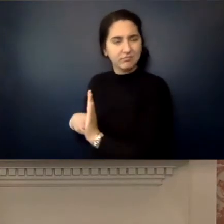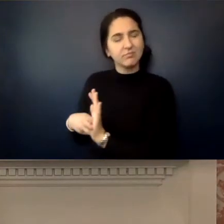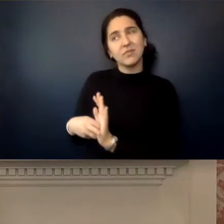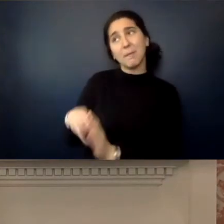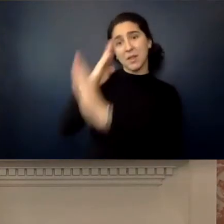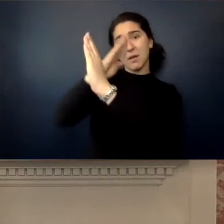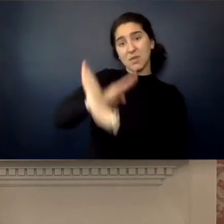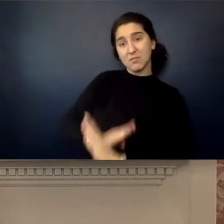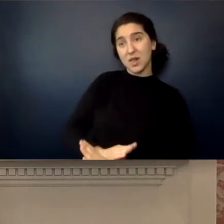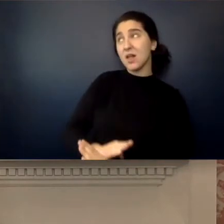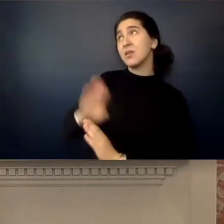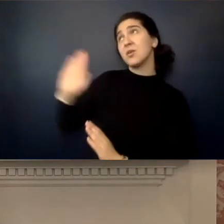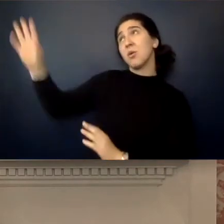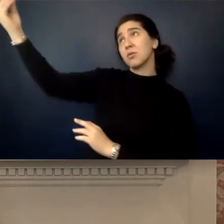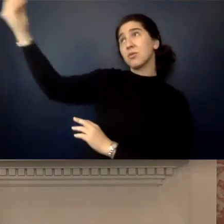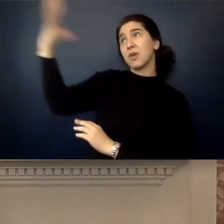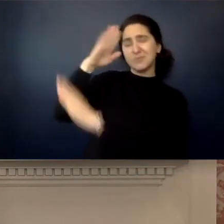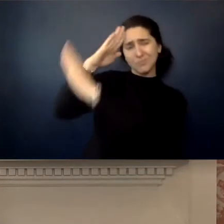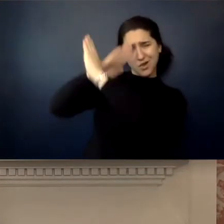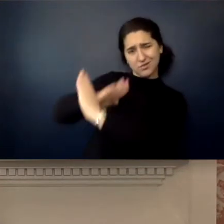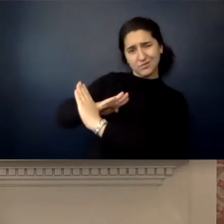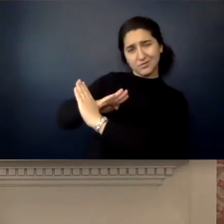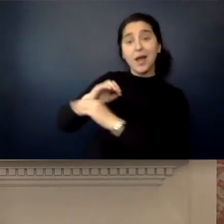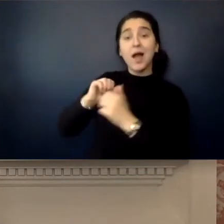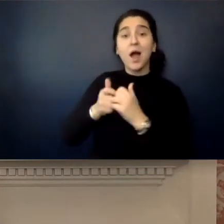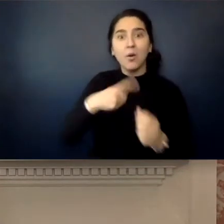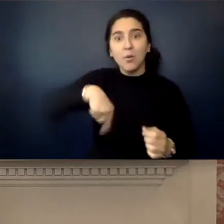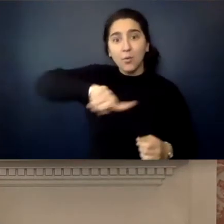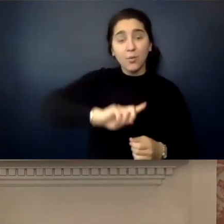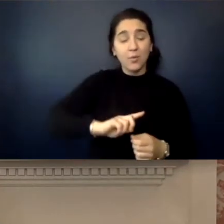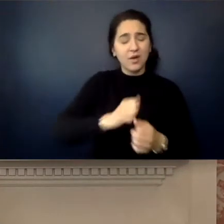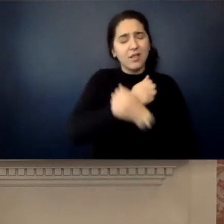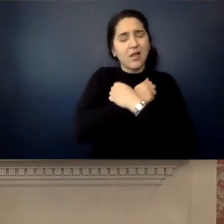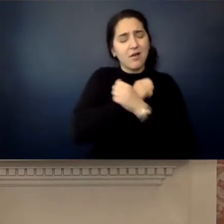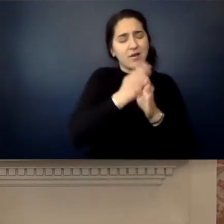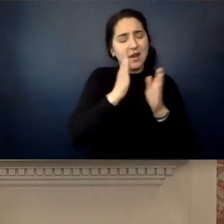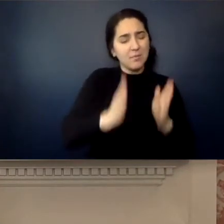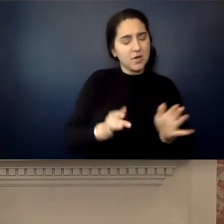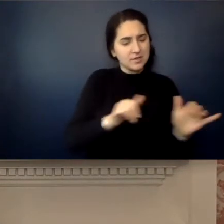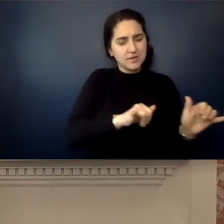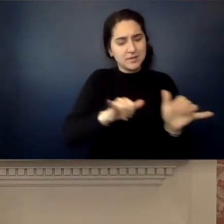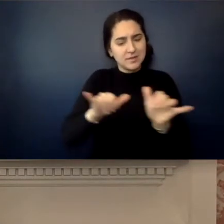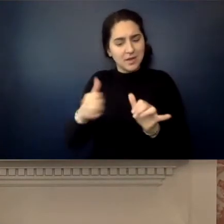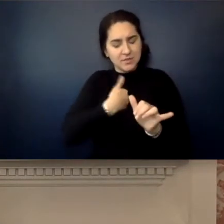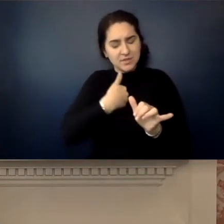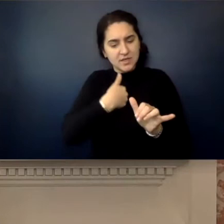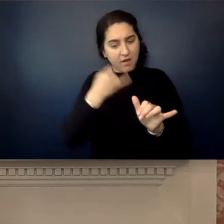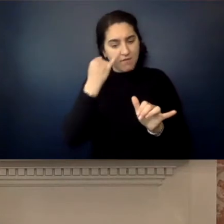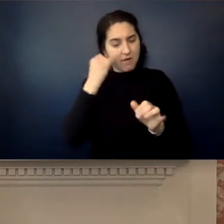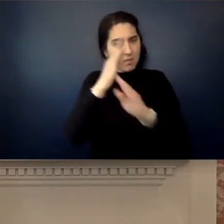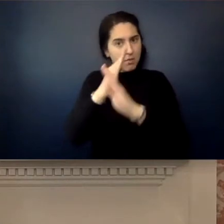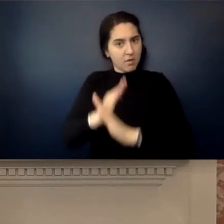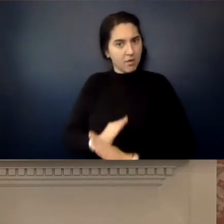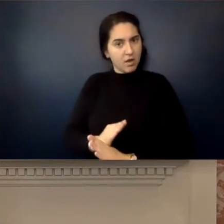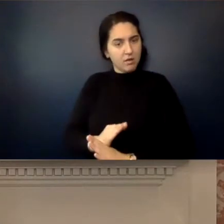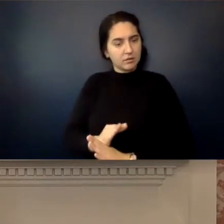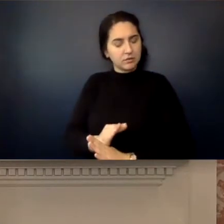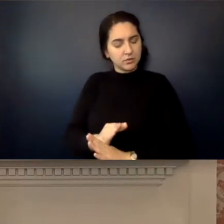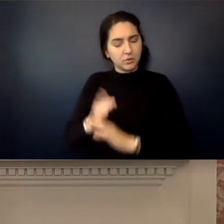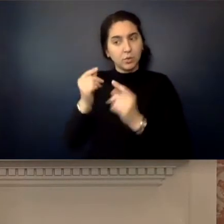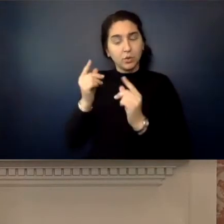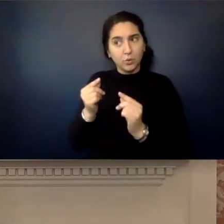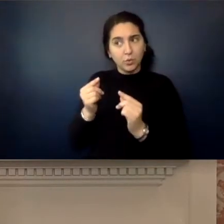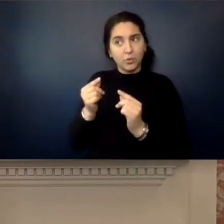ease, erecting barriers to your grace. How can we love our neighbors as ourselves with such barriers